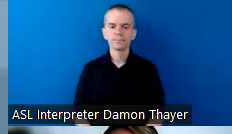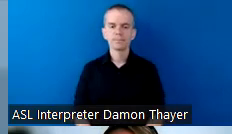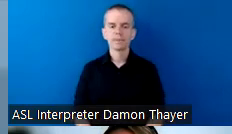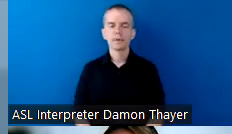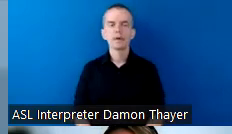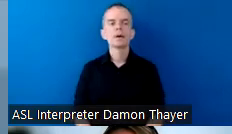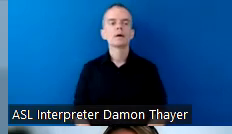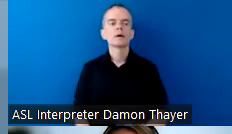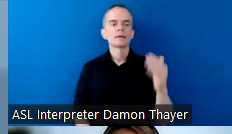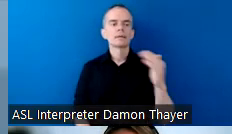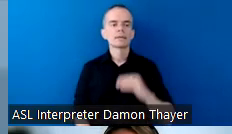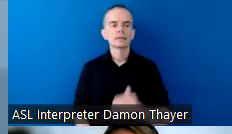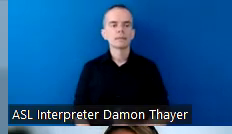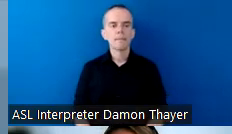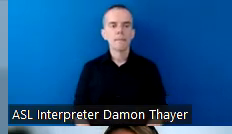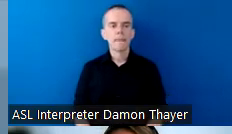Okay, next slide, please.